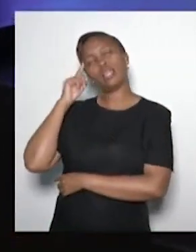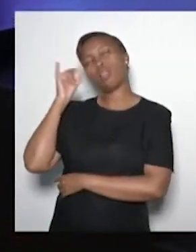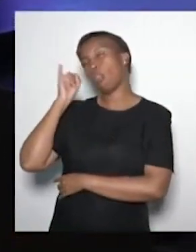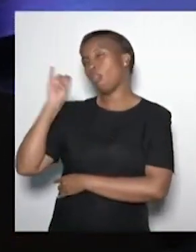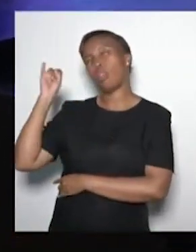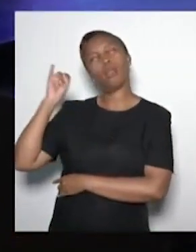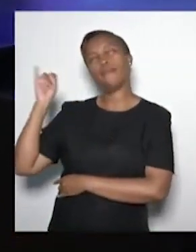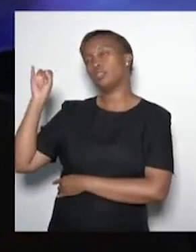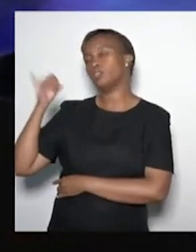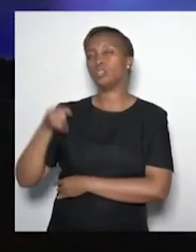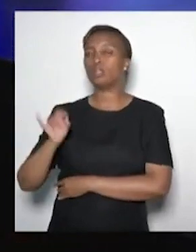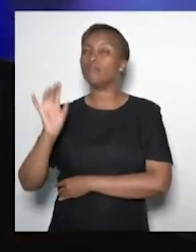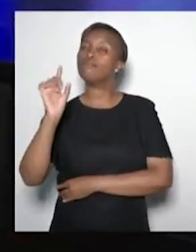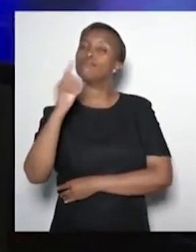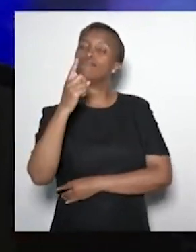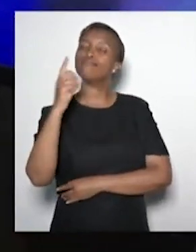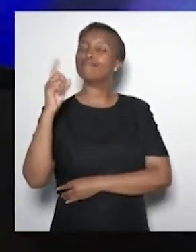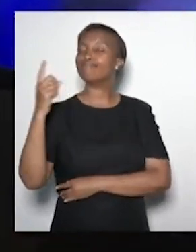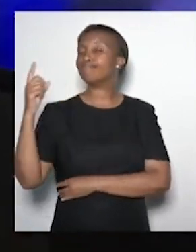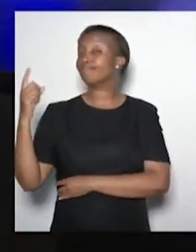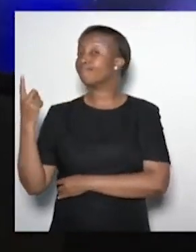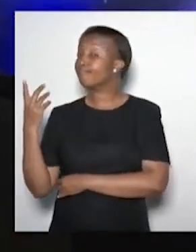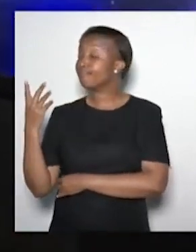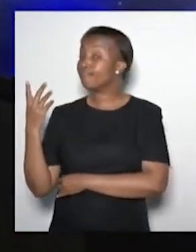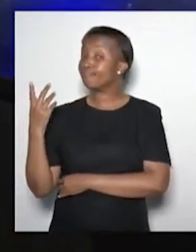if every